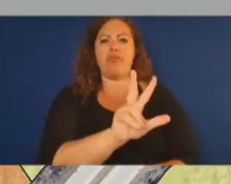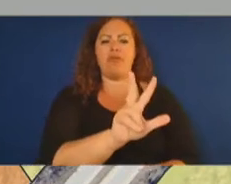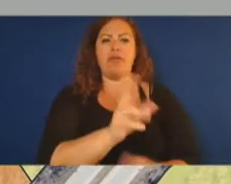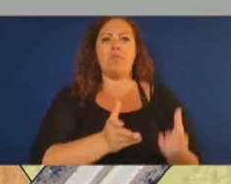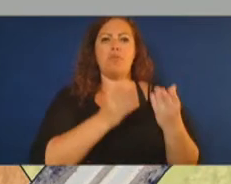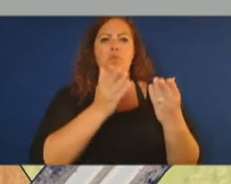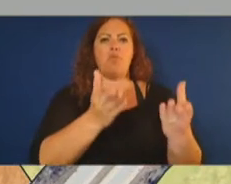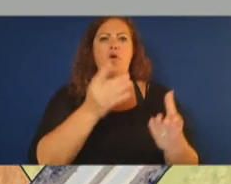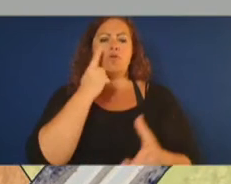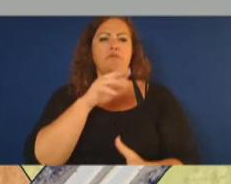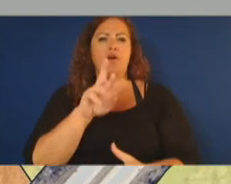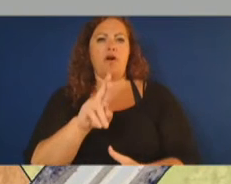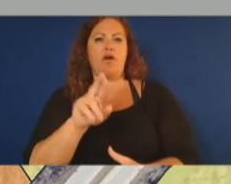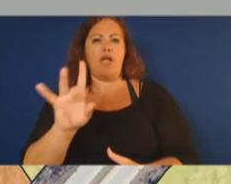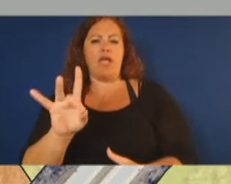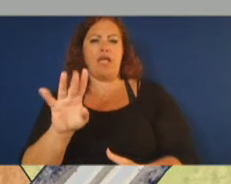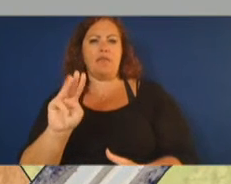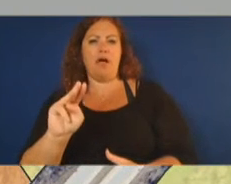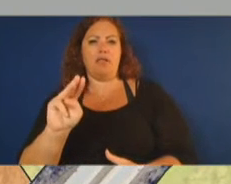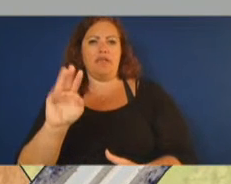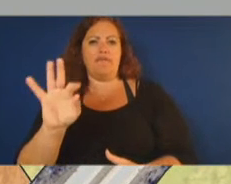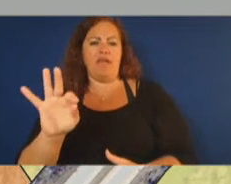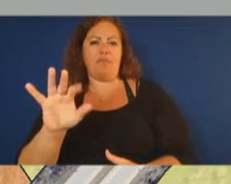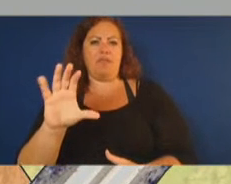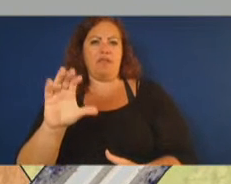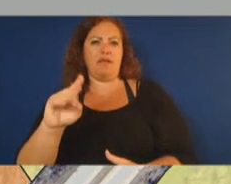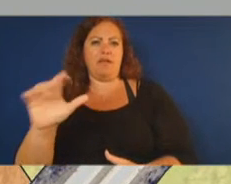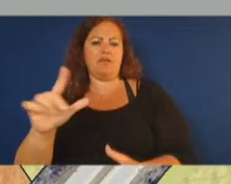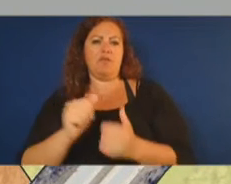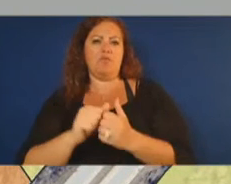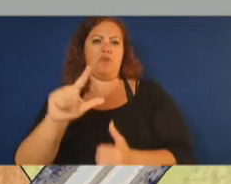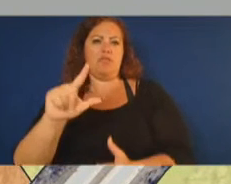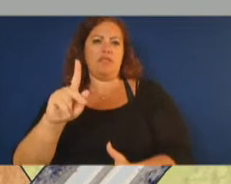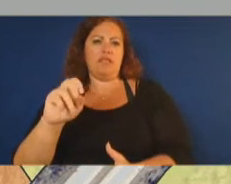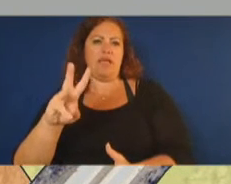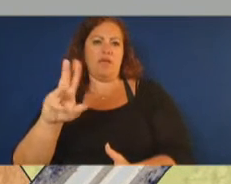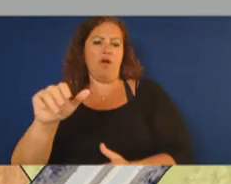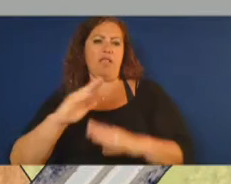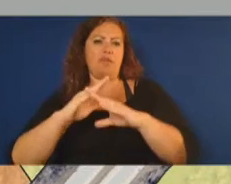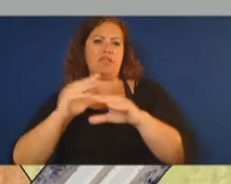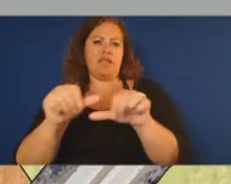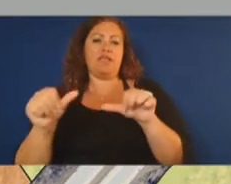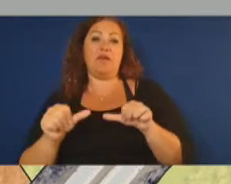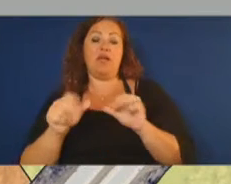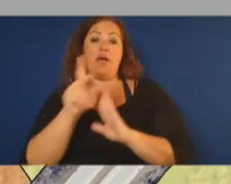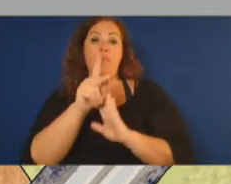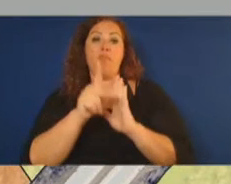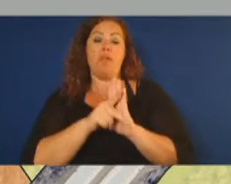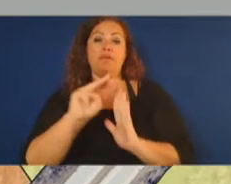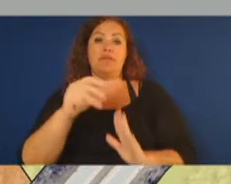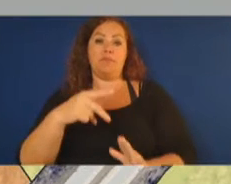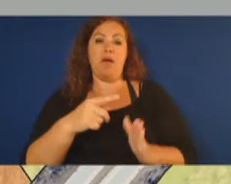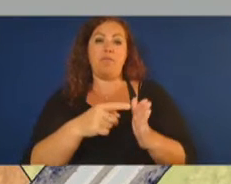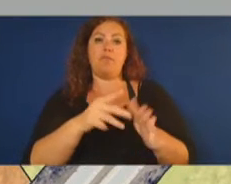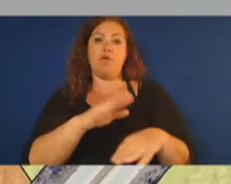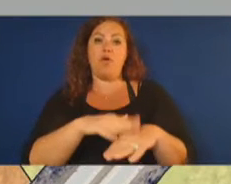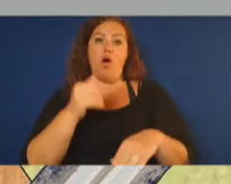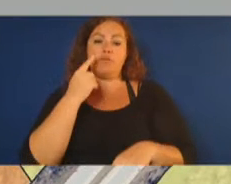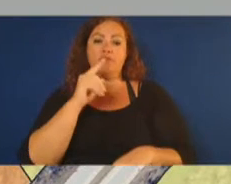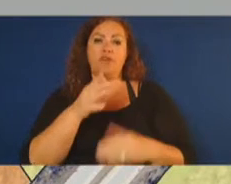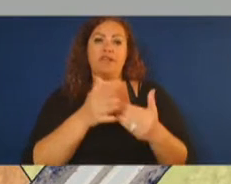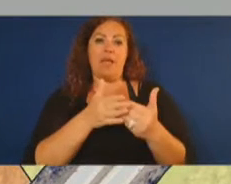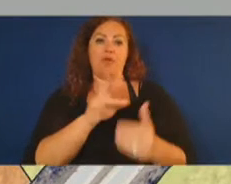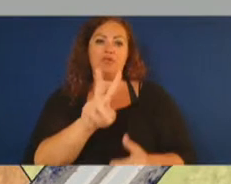is for R8 multif family conditional with the lake Wy protected area as well uh the policy map does call for neighborhood 2 which uh the